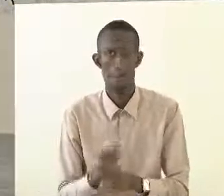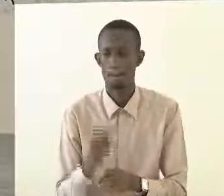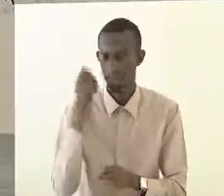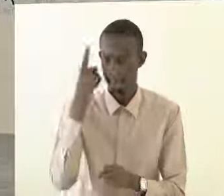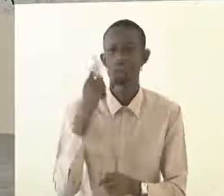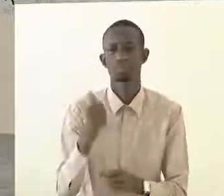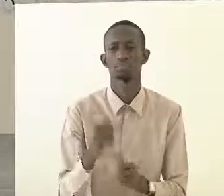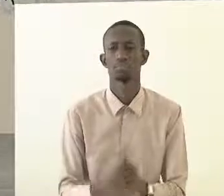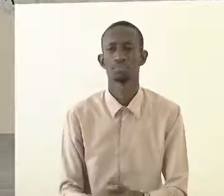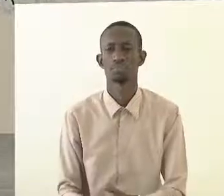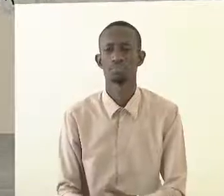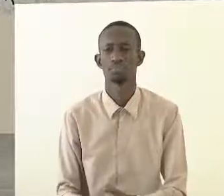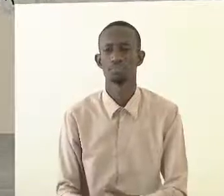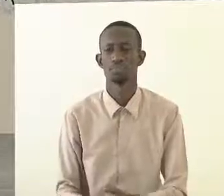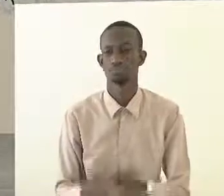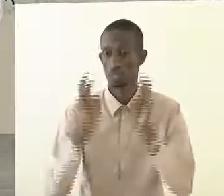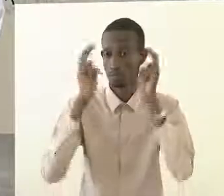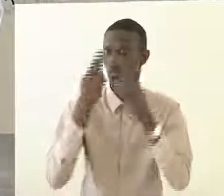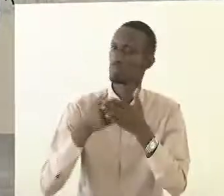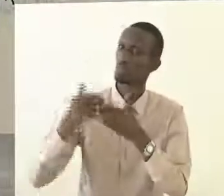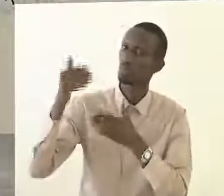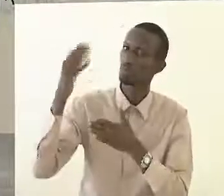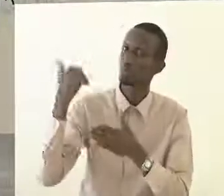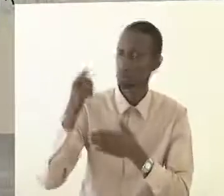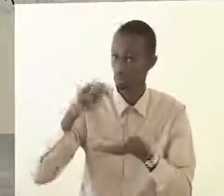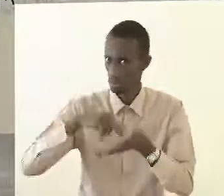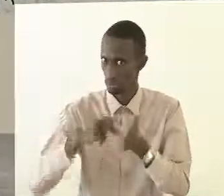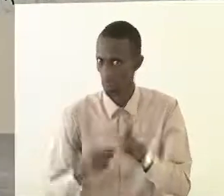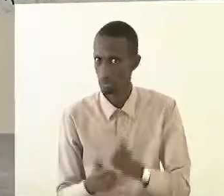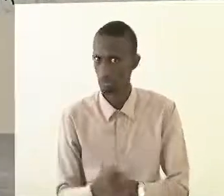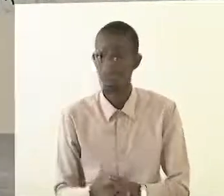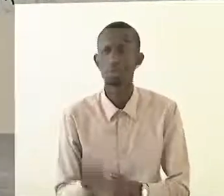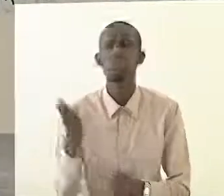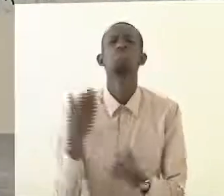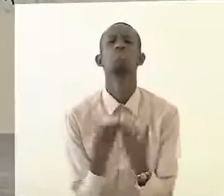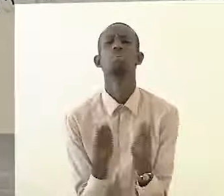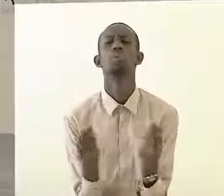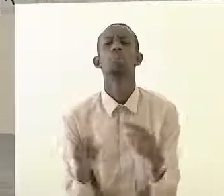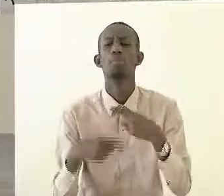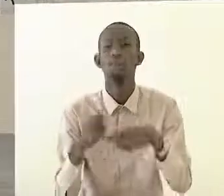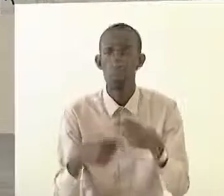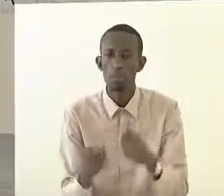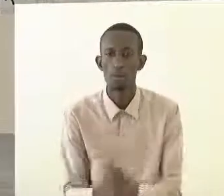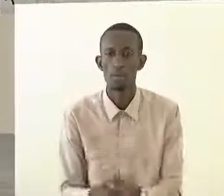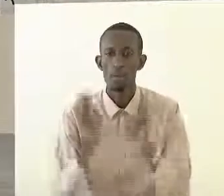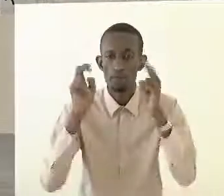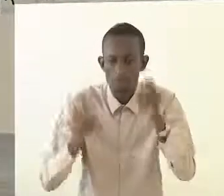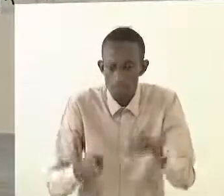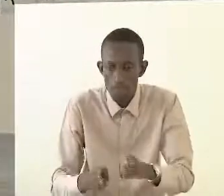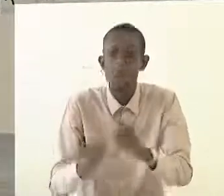understood our 2 first lessons, means that it is easy to continue with this